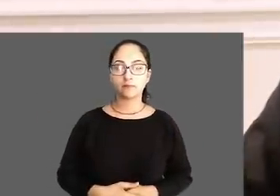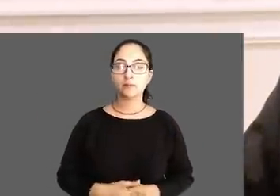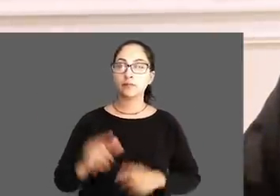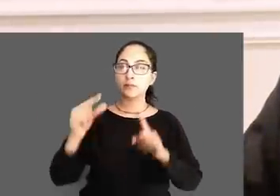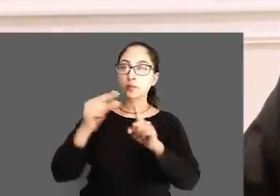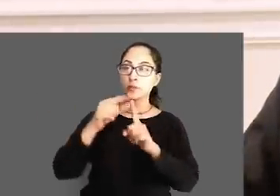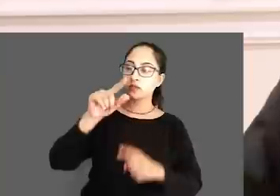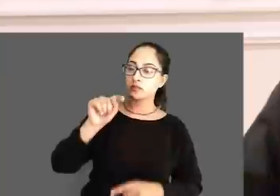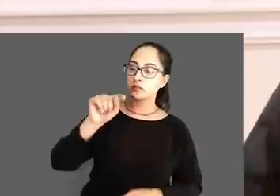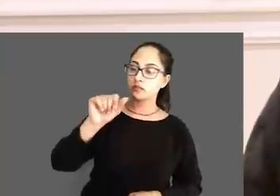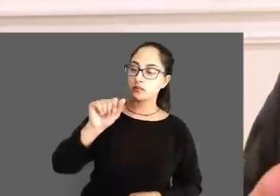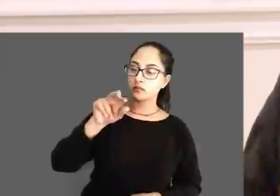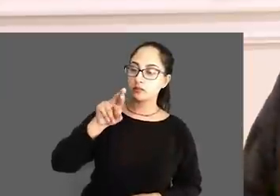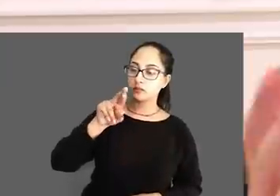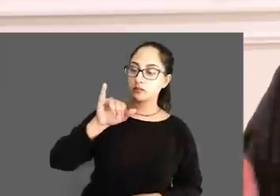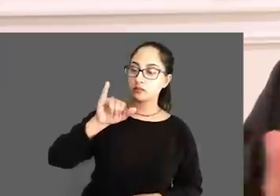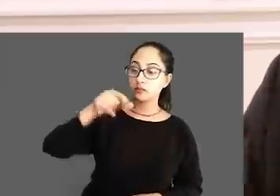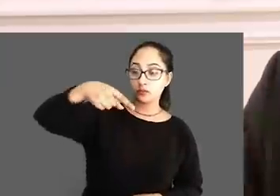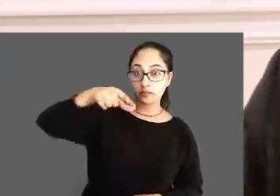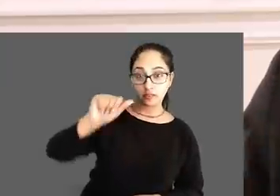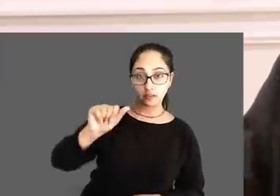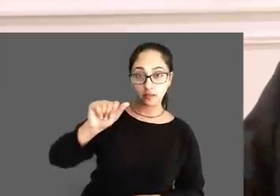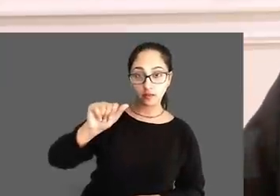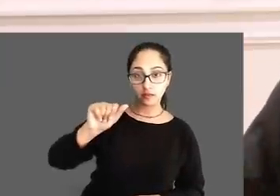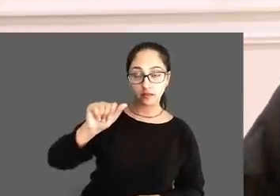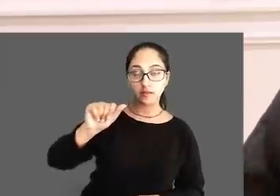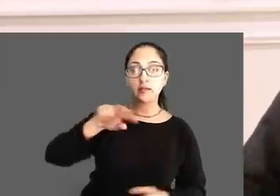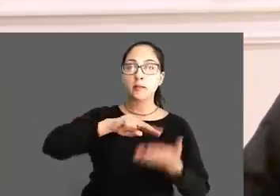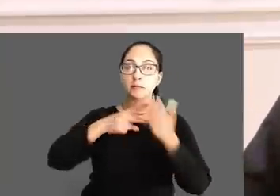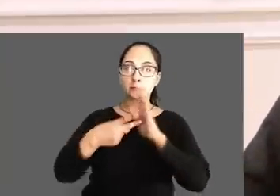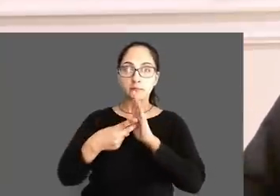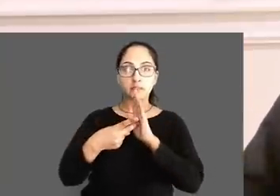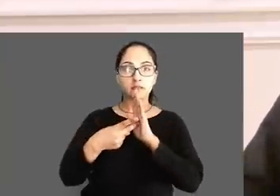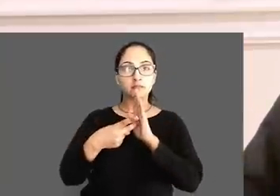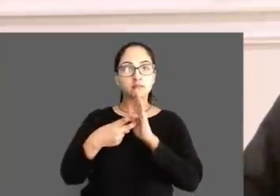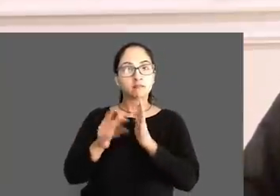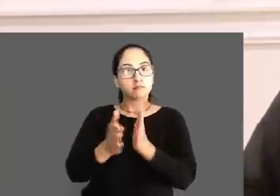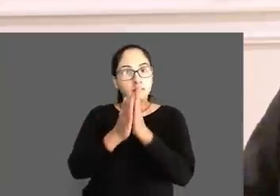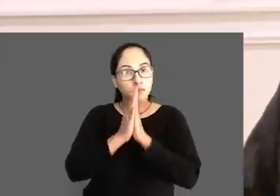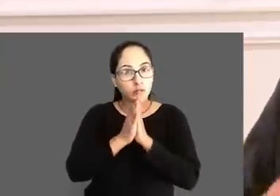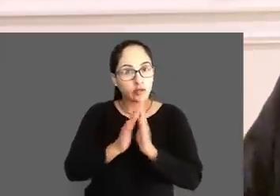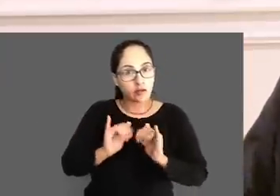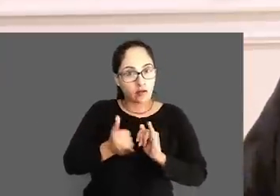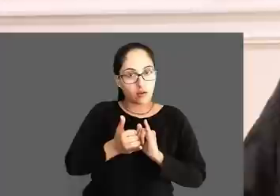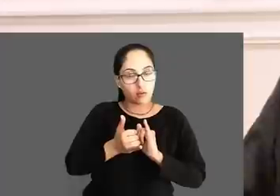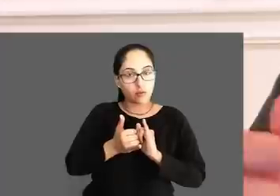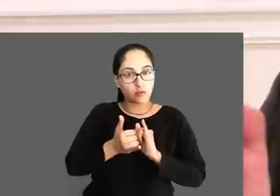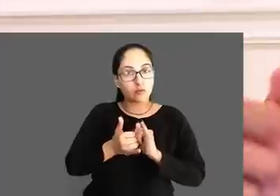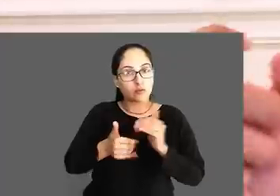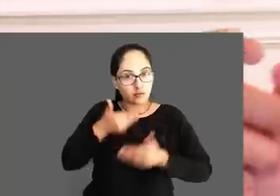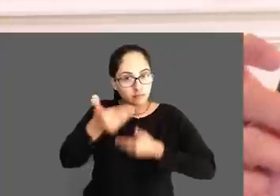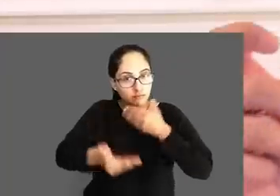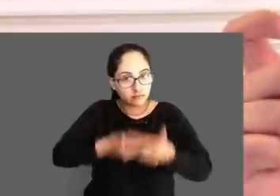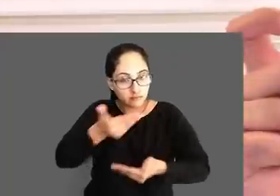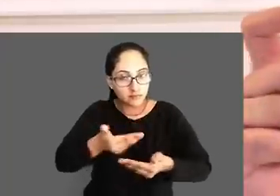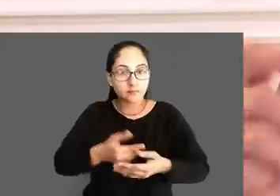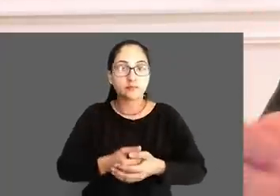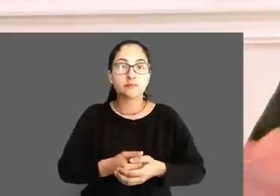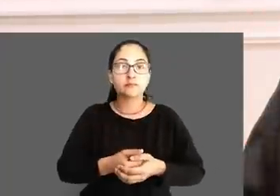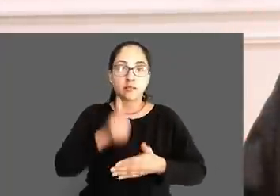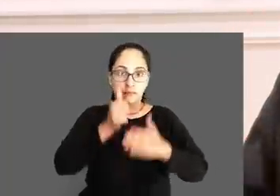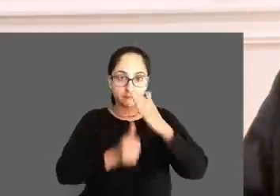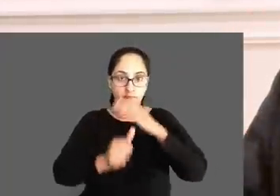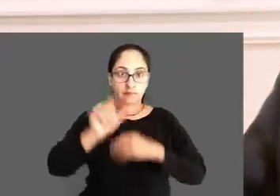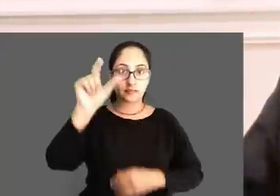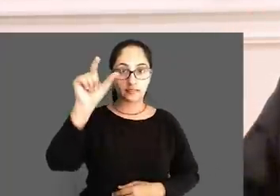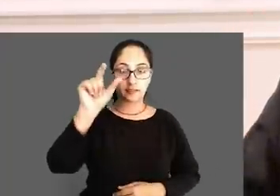The word tariqa refers to practices of some of these